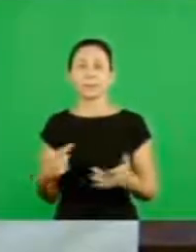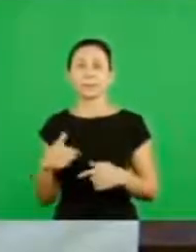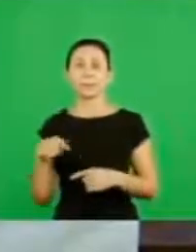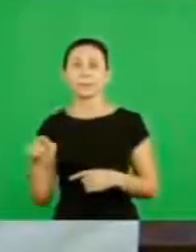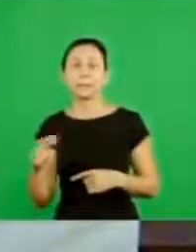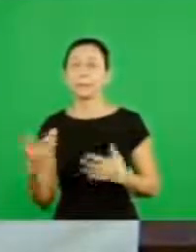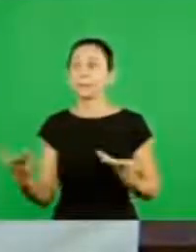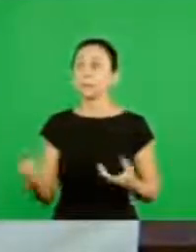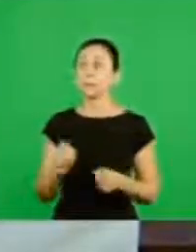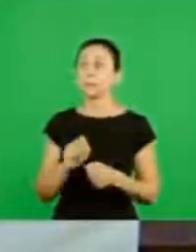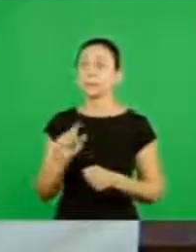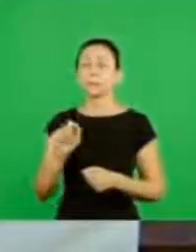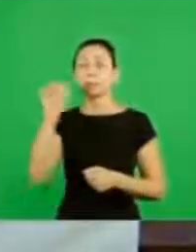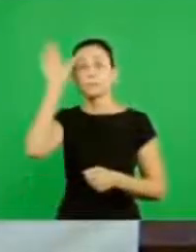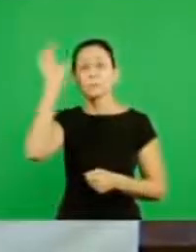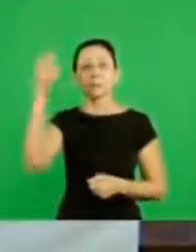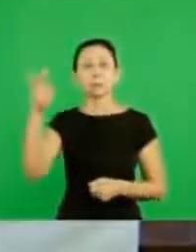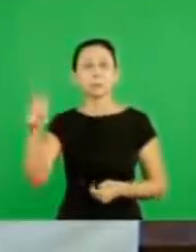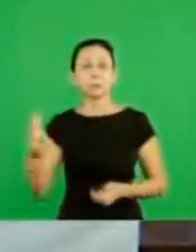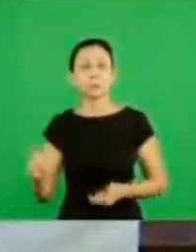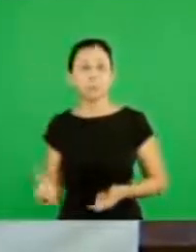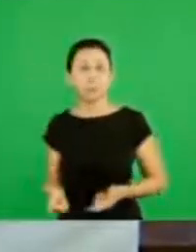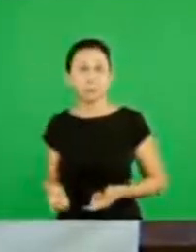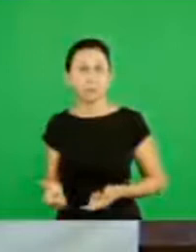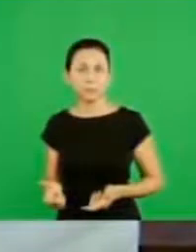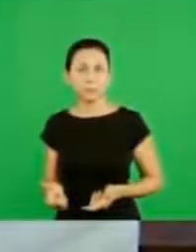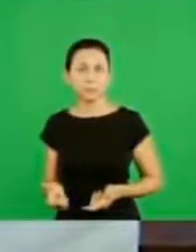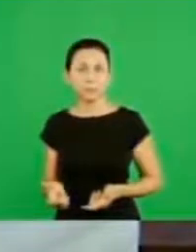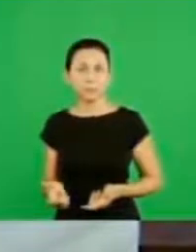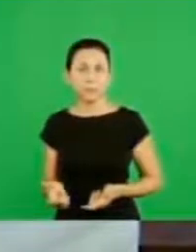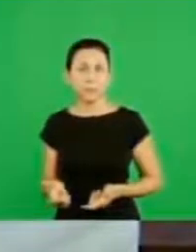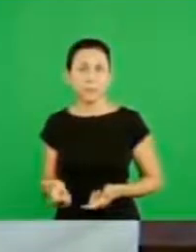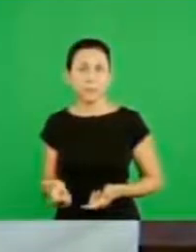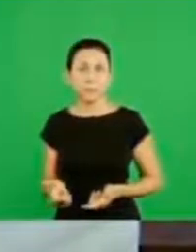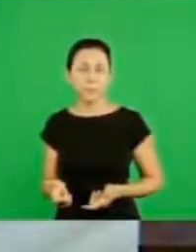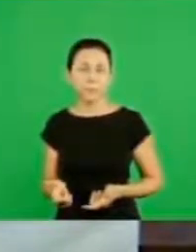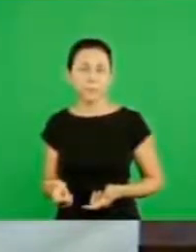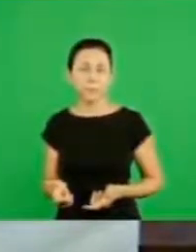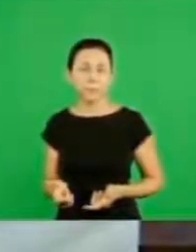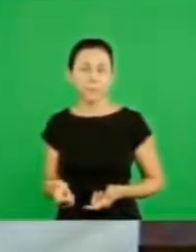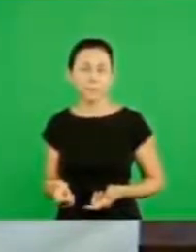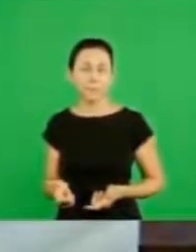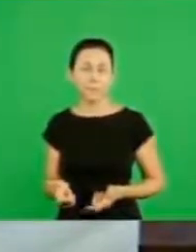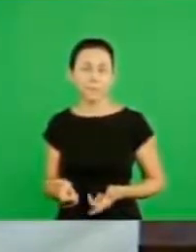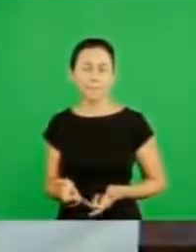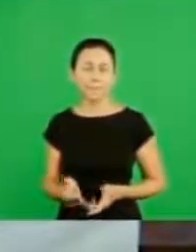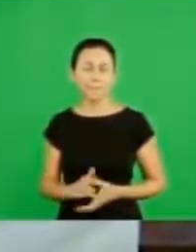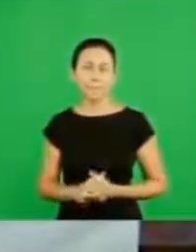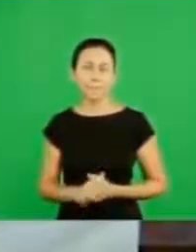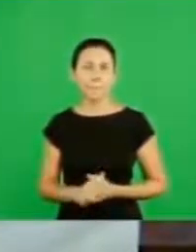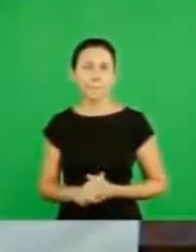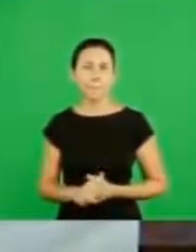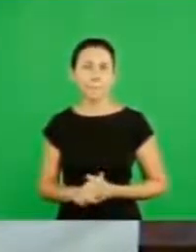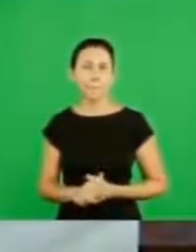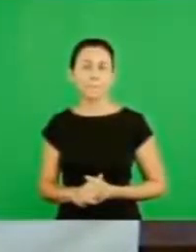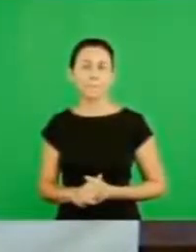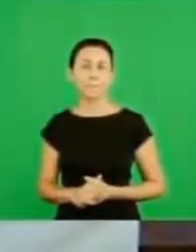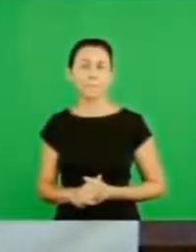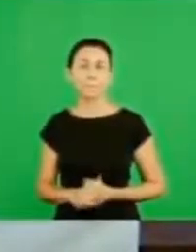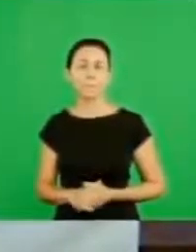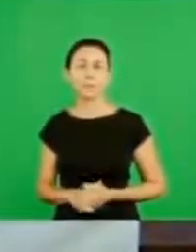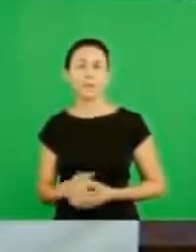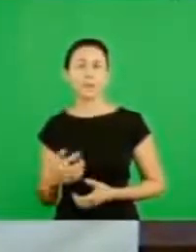world is worried and not knowing where they're going. They don't have a north point. So we have